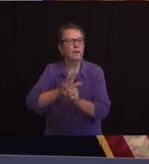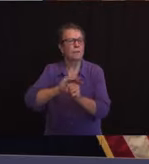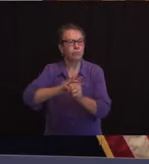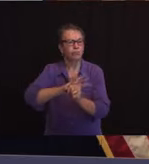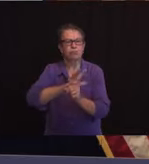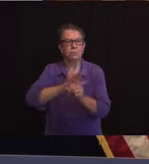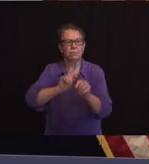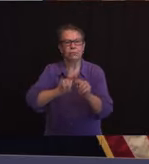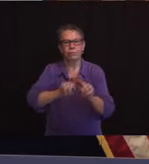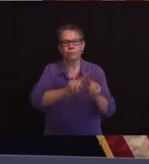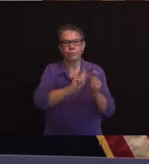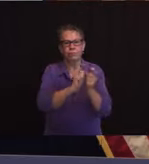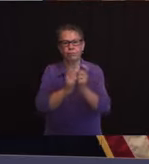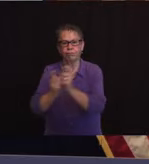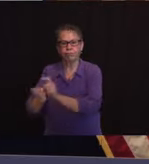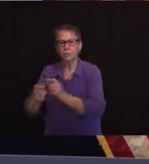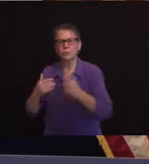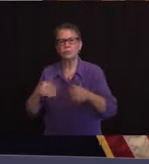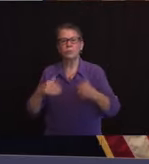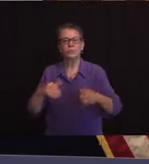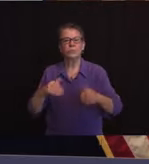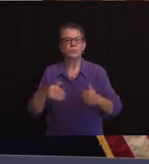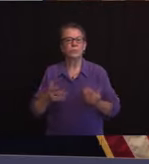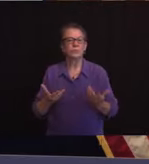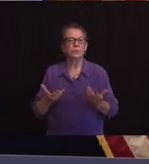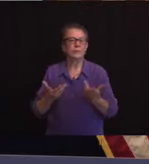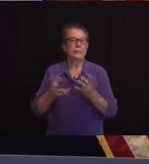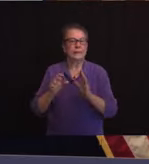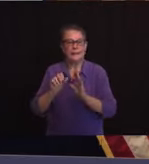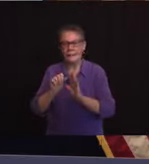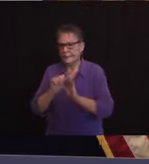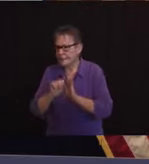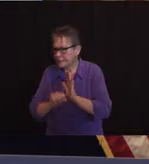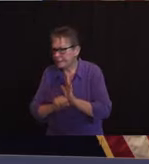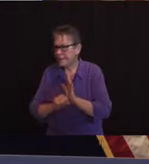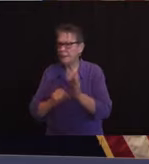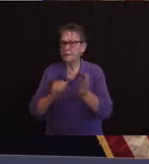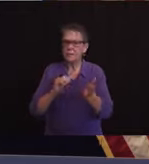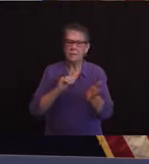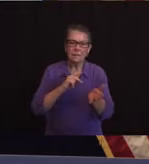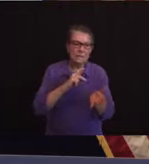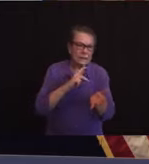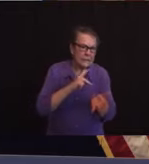there have been 3 new positive cases among patients at Ann Klein.